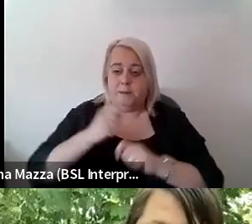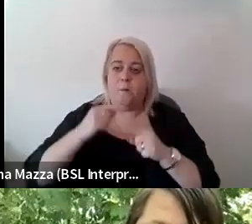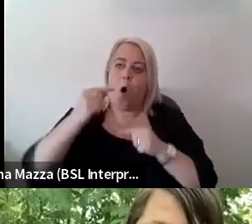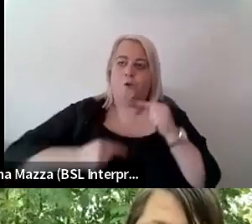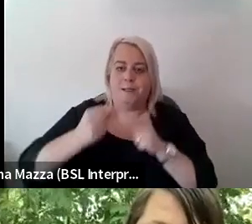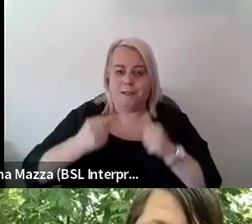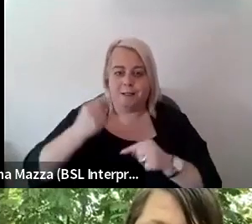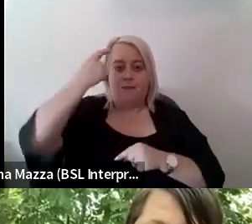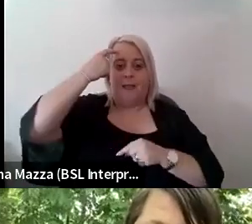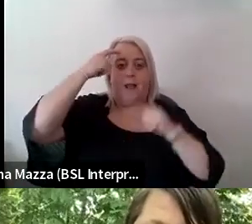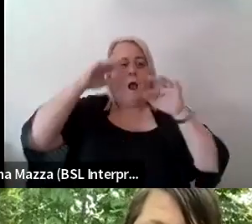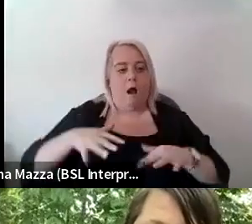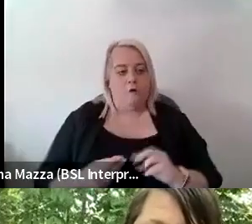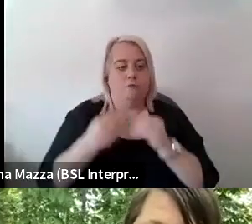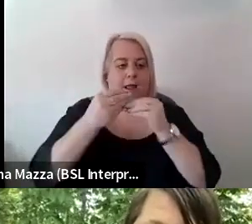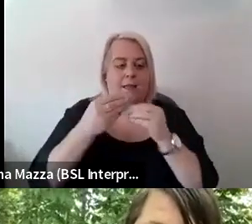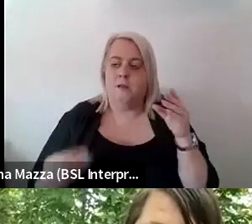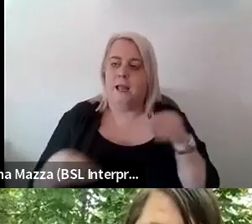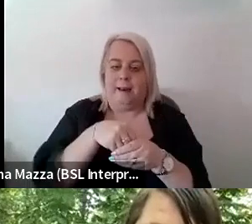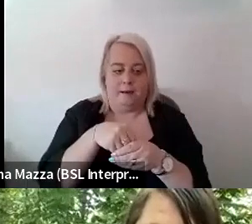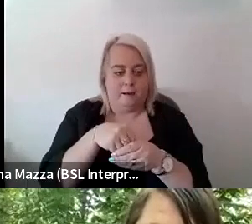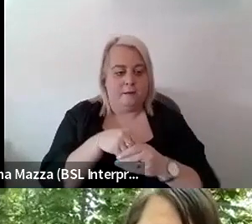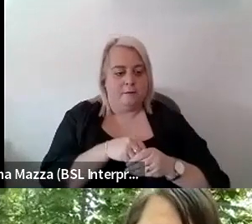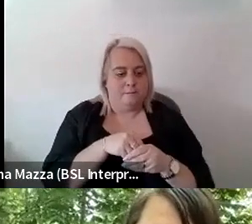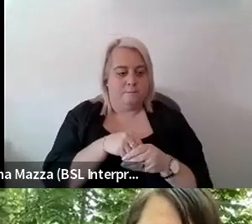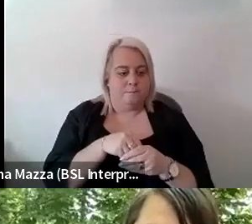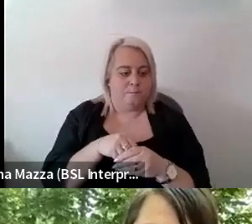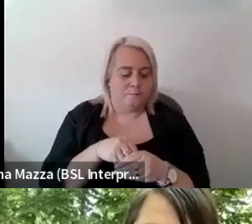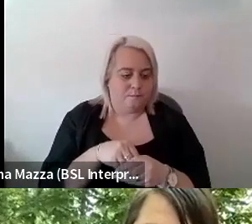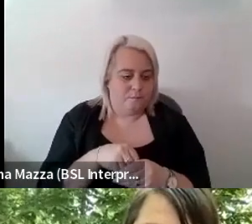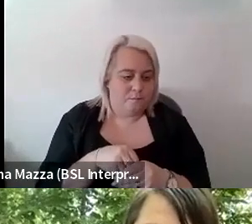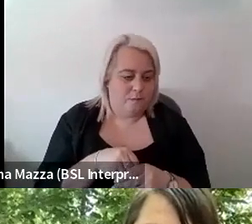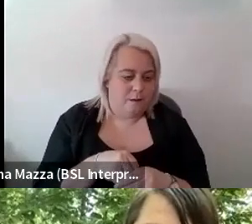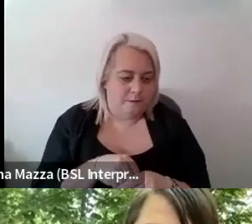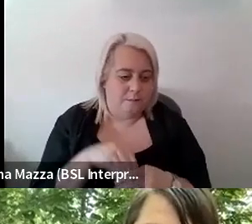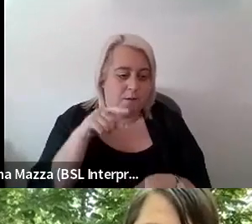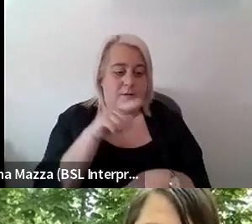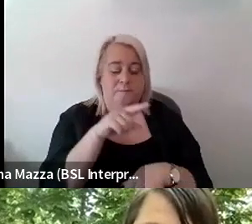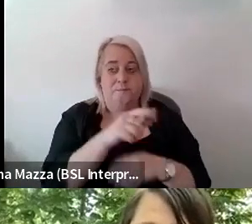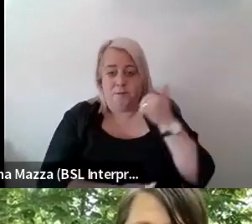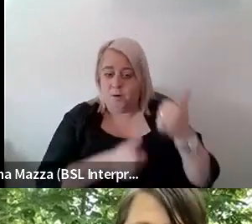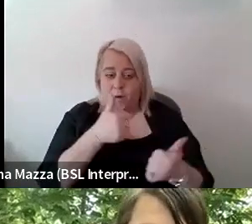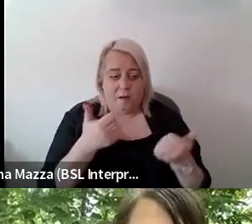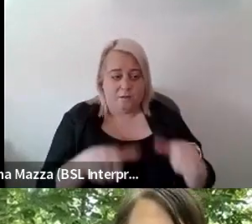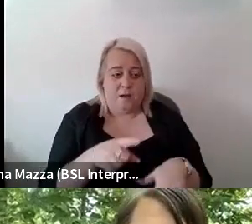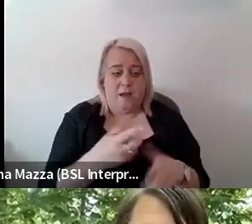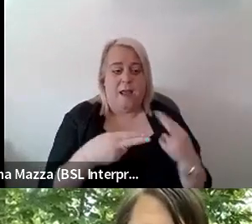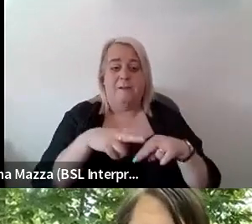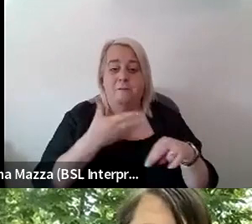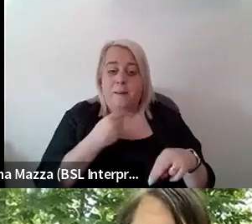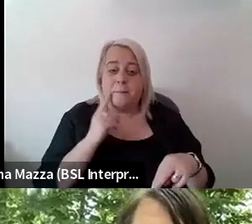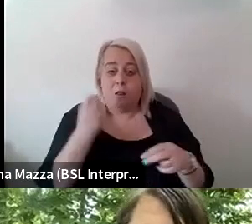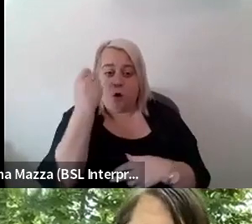writers of link, of particular alt text. I laugh at our alt text. It's so well done. So, yeah. You know, people get it. They understand it. They want to be part